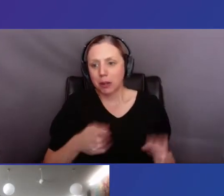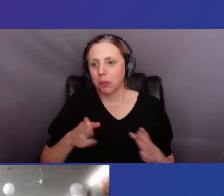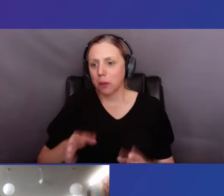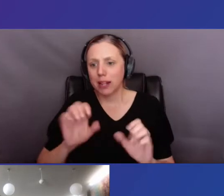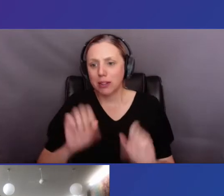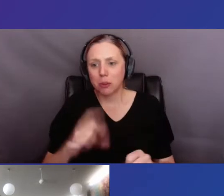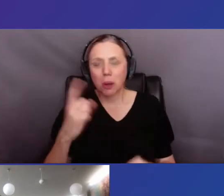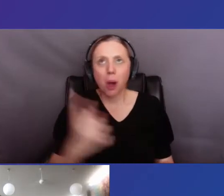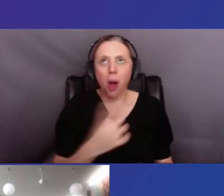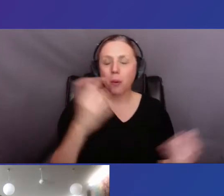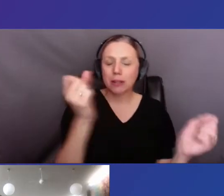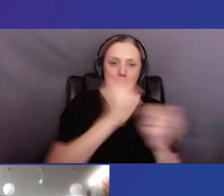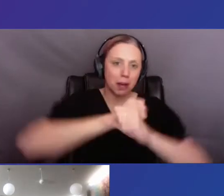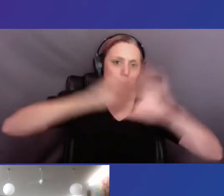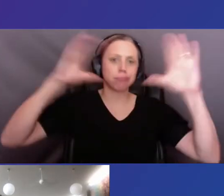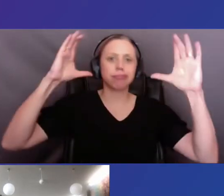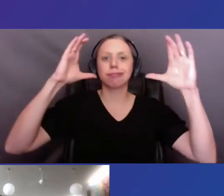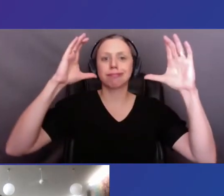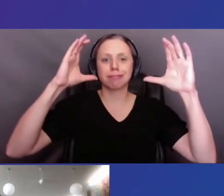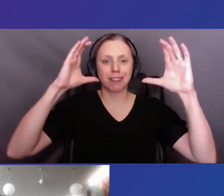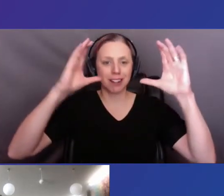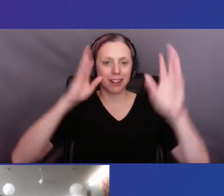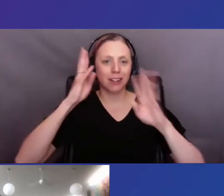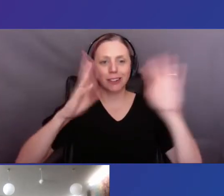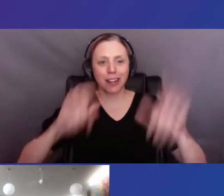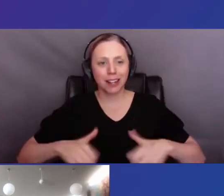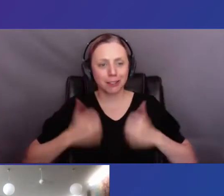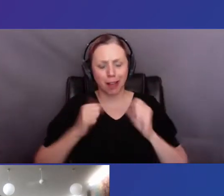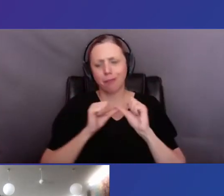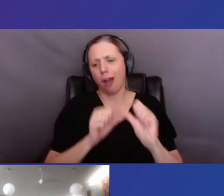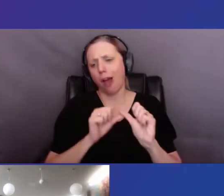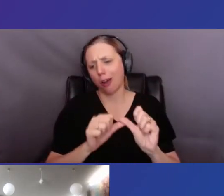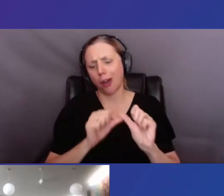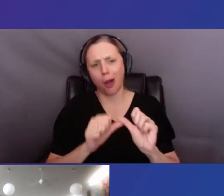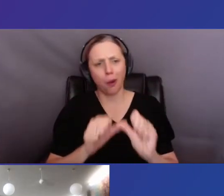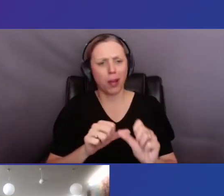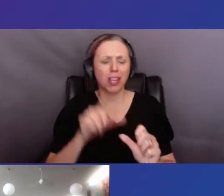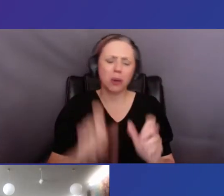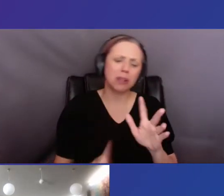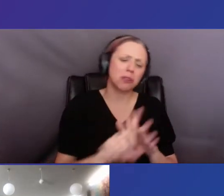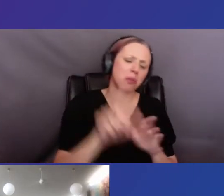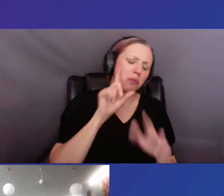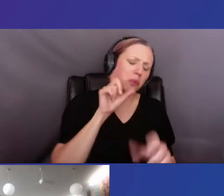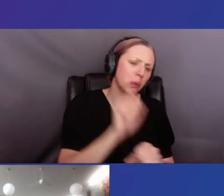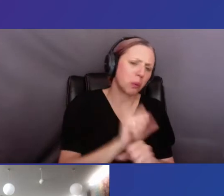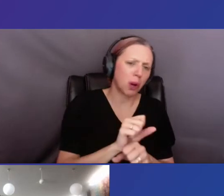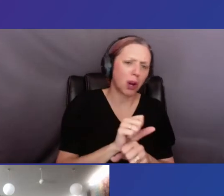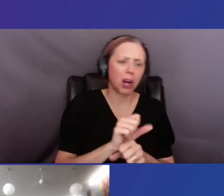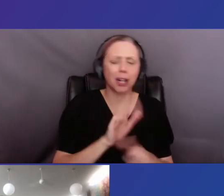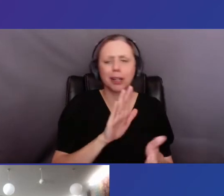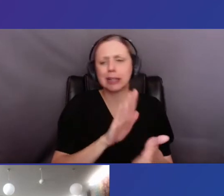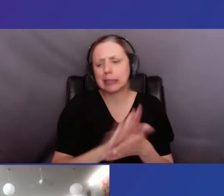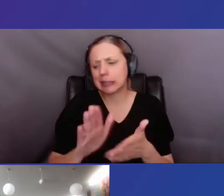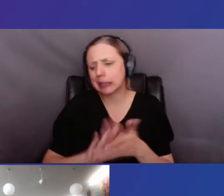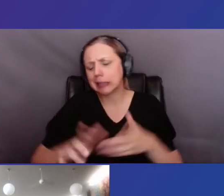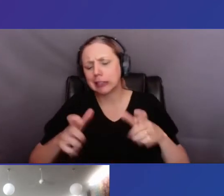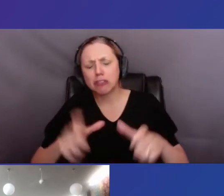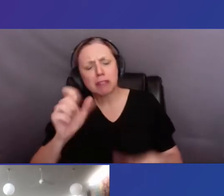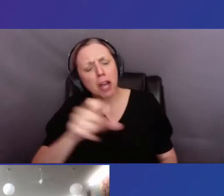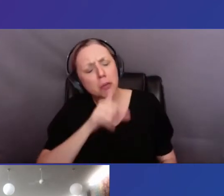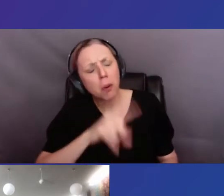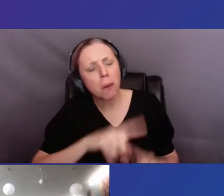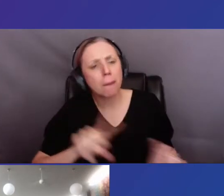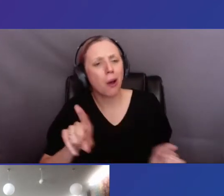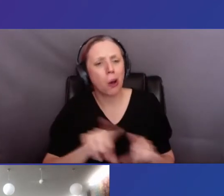where your creative life was ongoing all the time. You know, you had to show up for work, do the dishes, but there is this sense that you could always